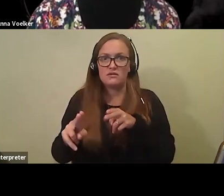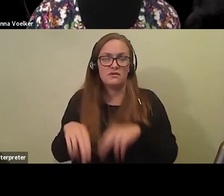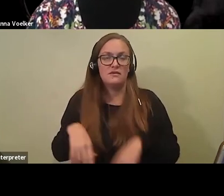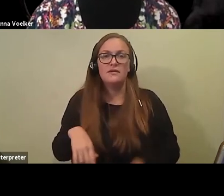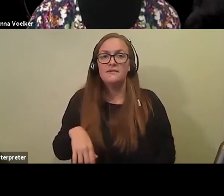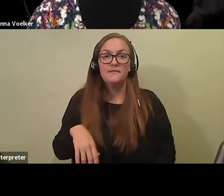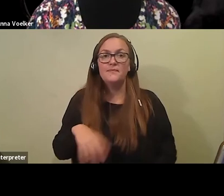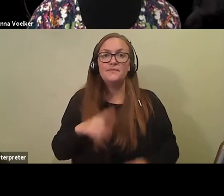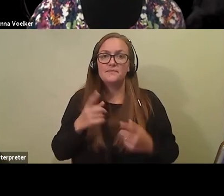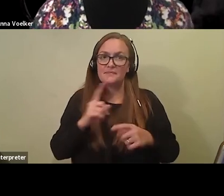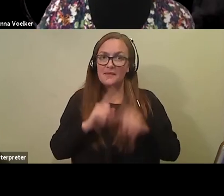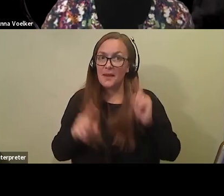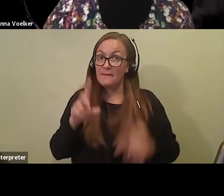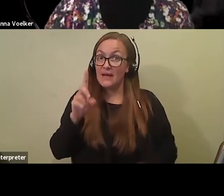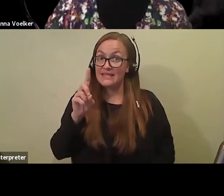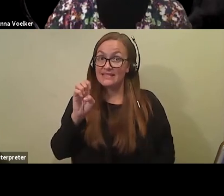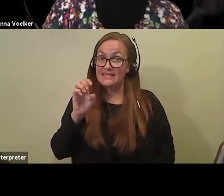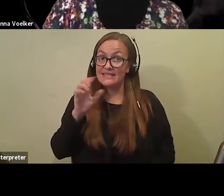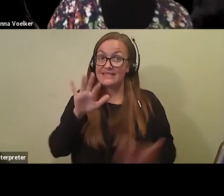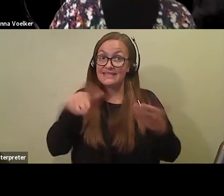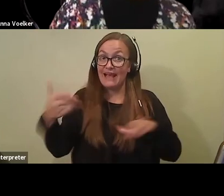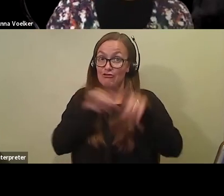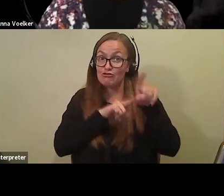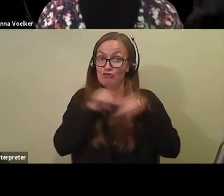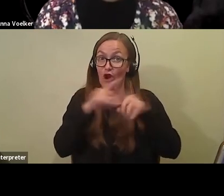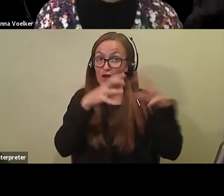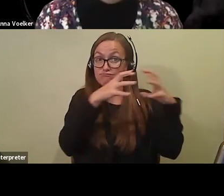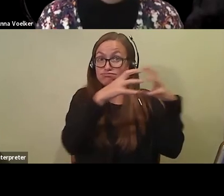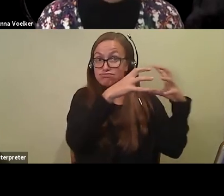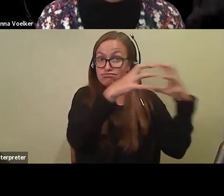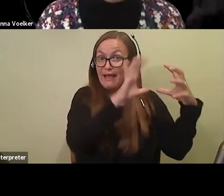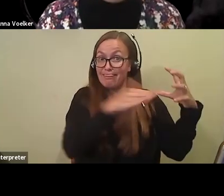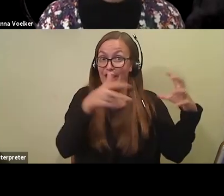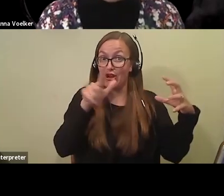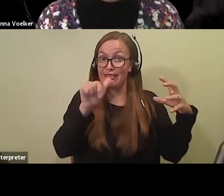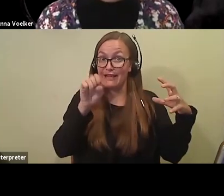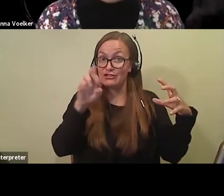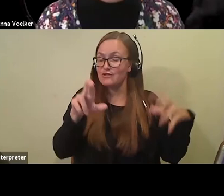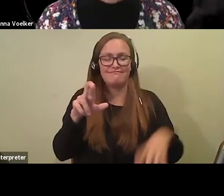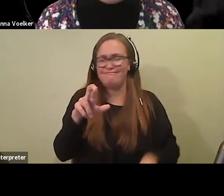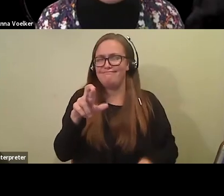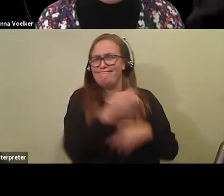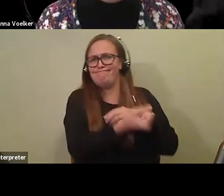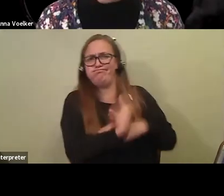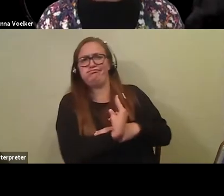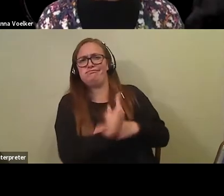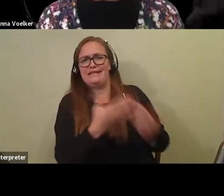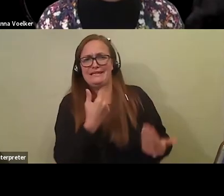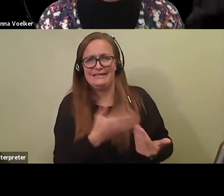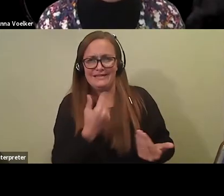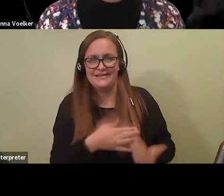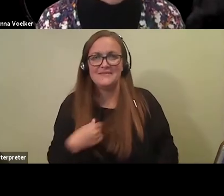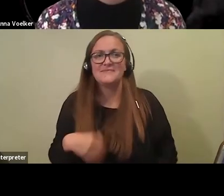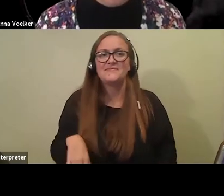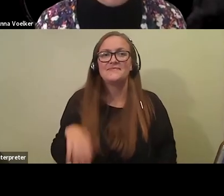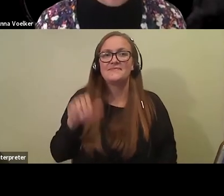no match for the Death Star's laser or whatever it is. I'll definitely be, really